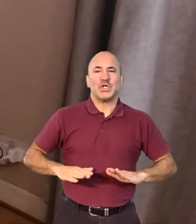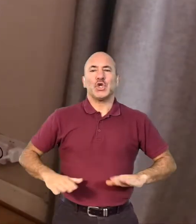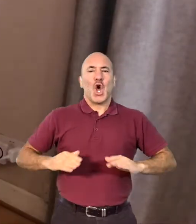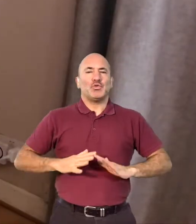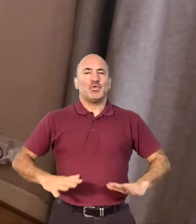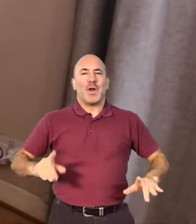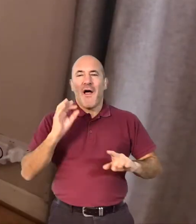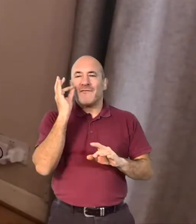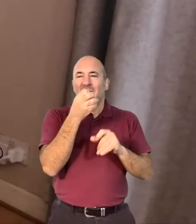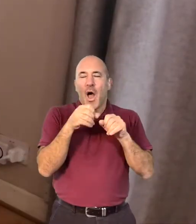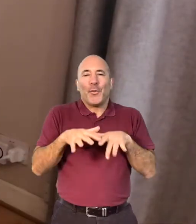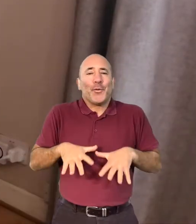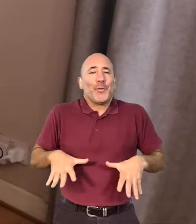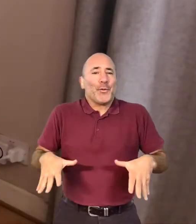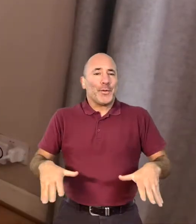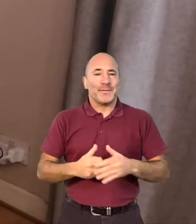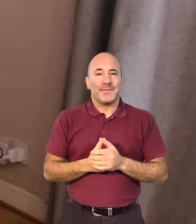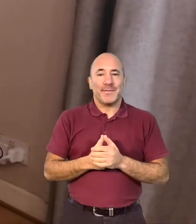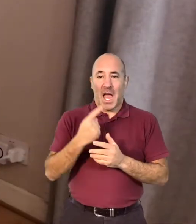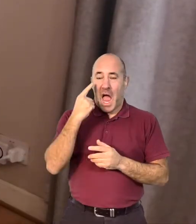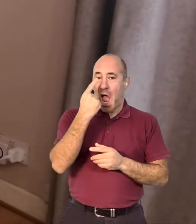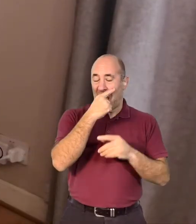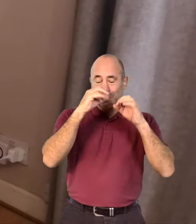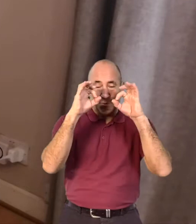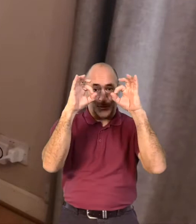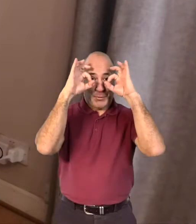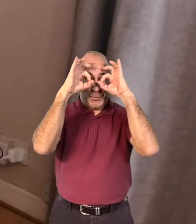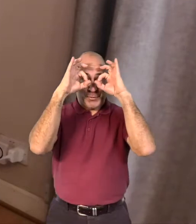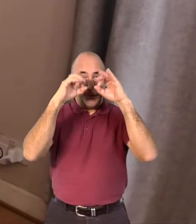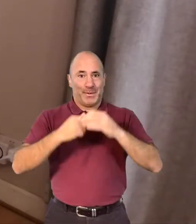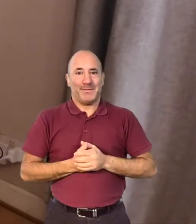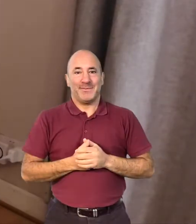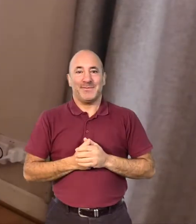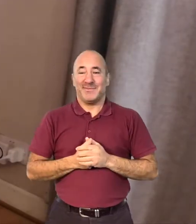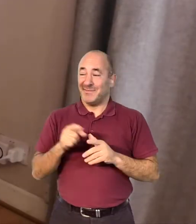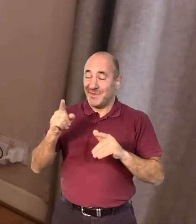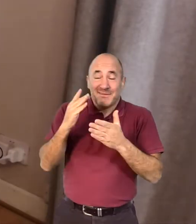floral skirt. She has got 2 big eyes.